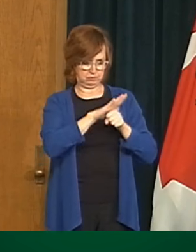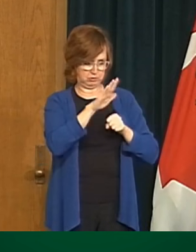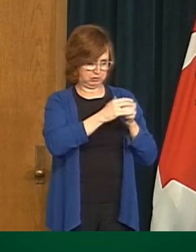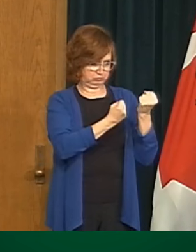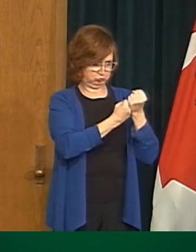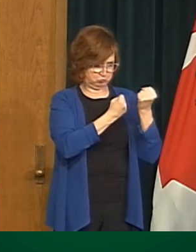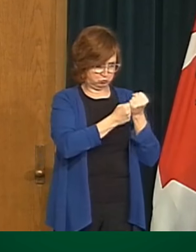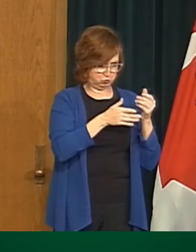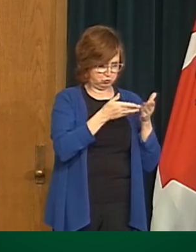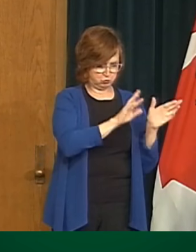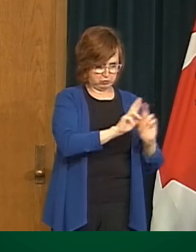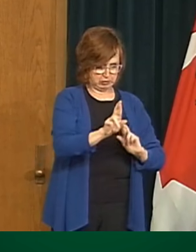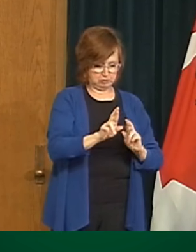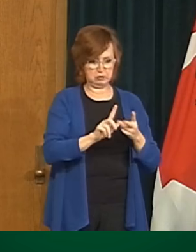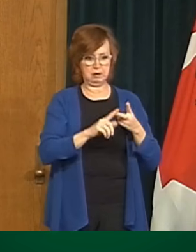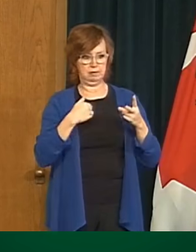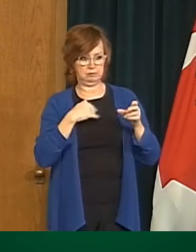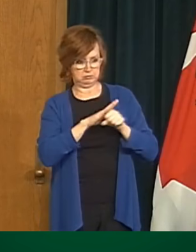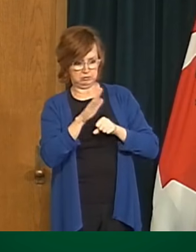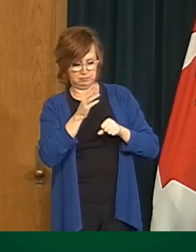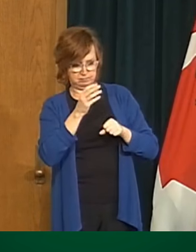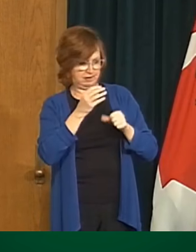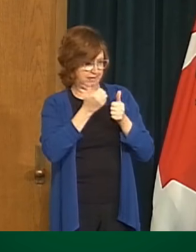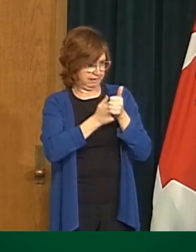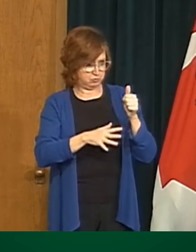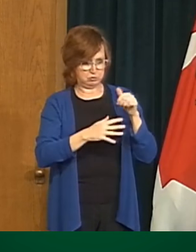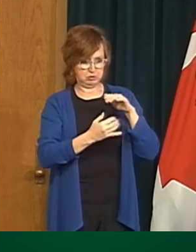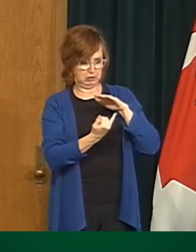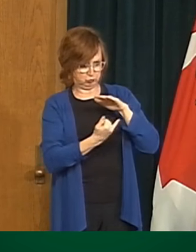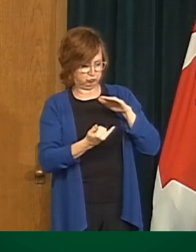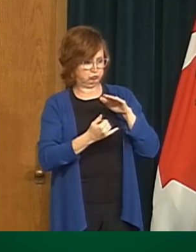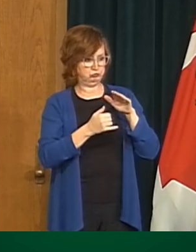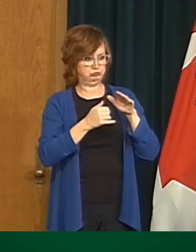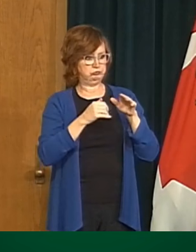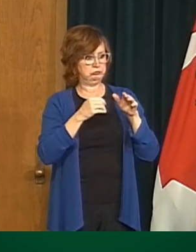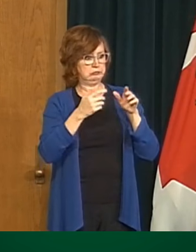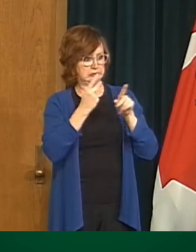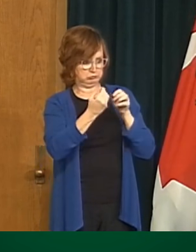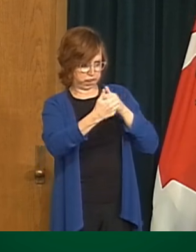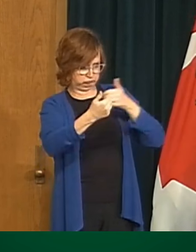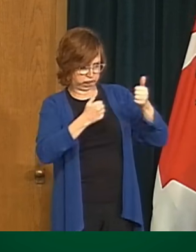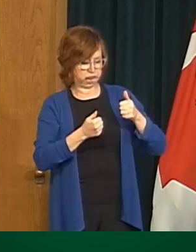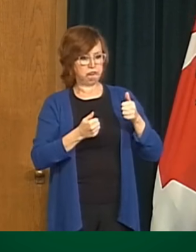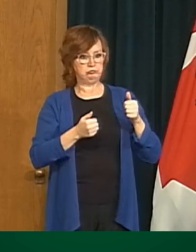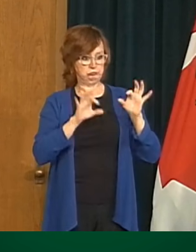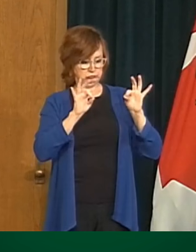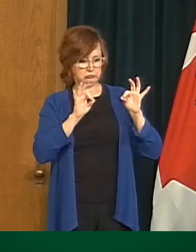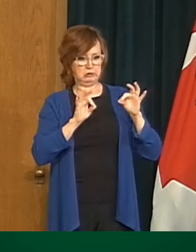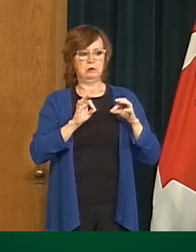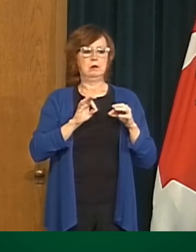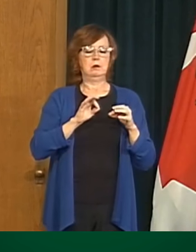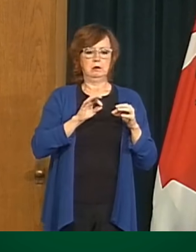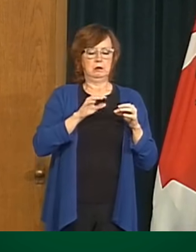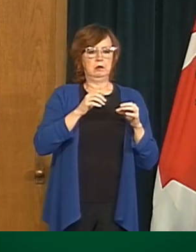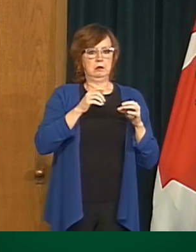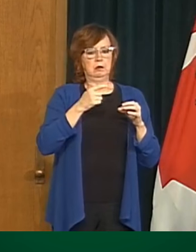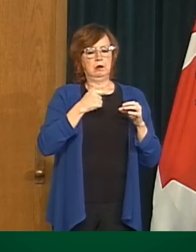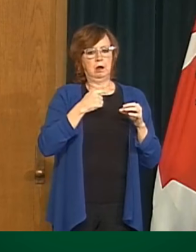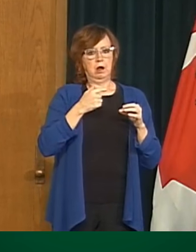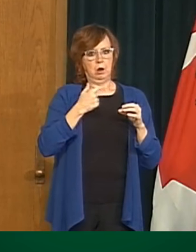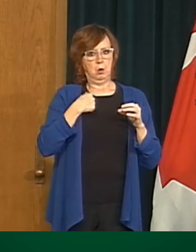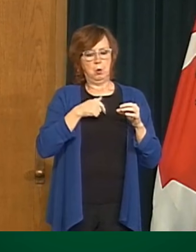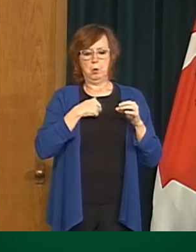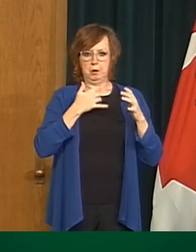area to not only self-isolate but also to physical distance. Now I'll just ask Dr. Shahab, if you'd like, for an